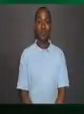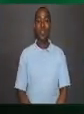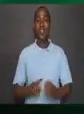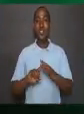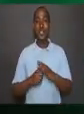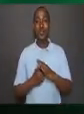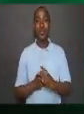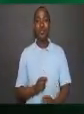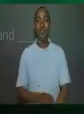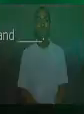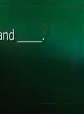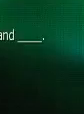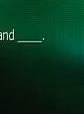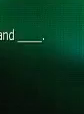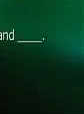Begin.